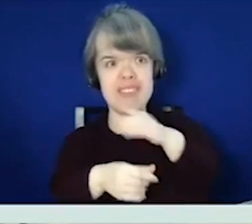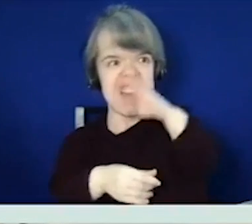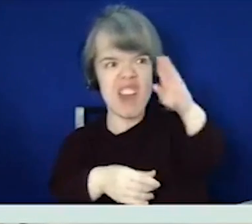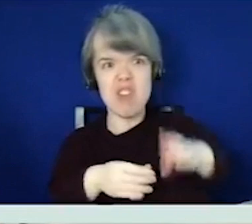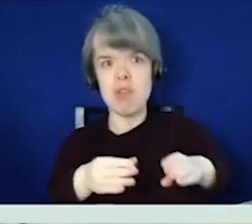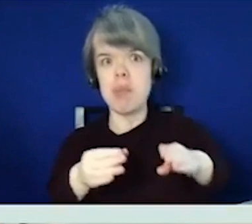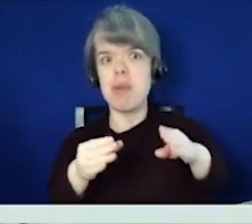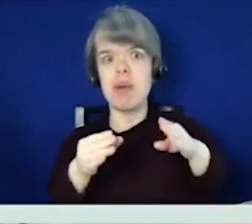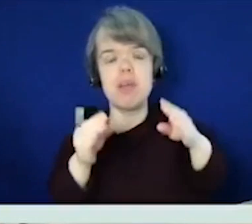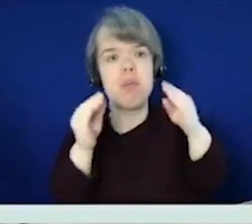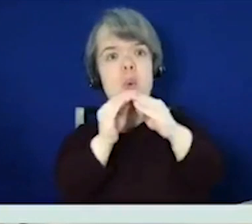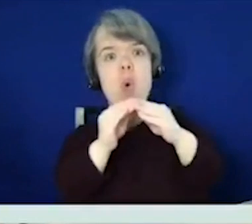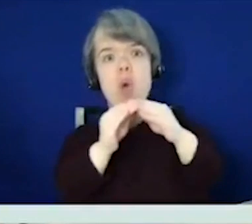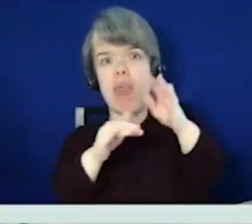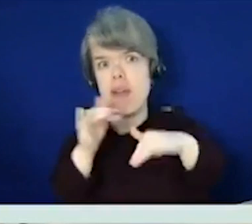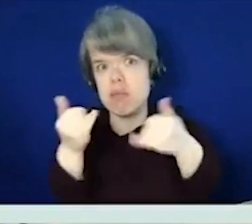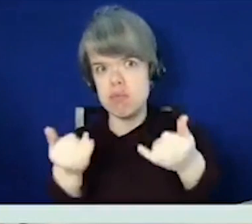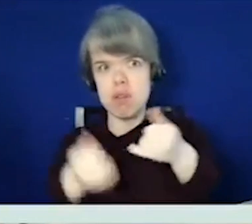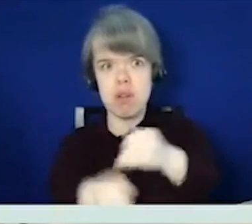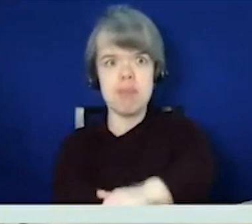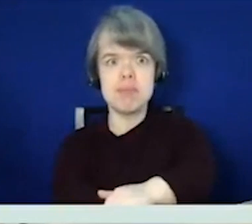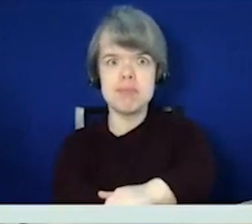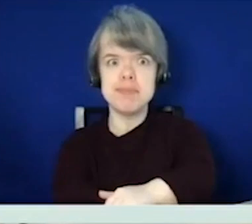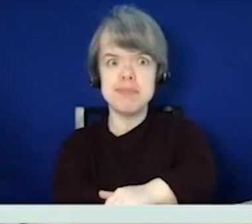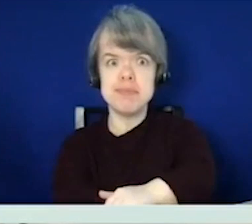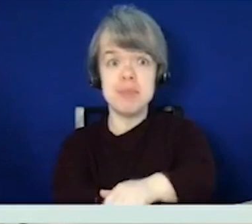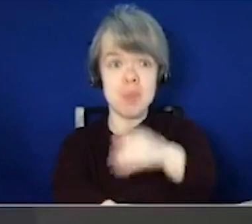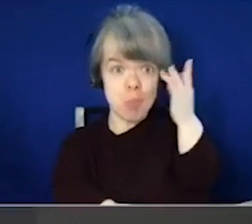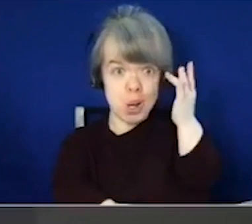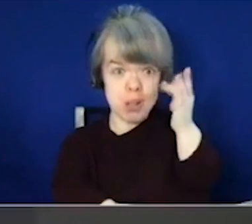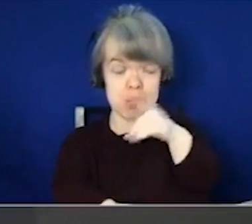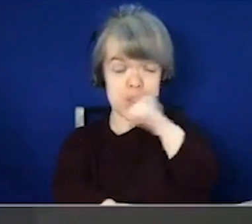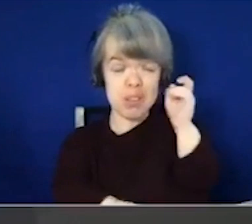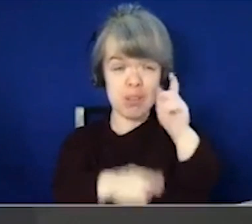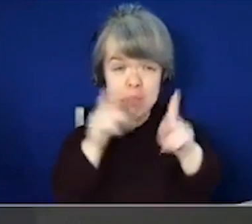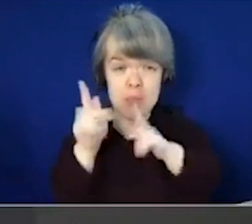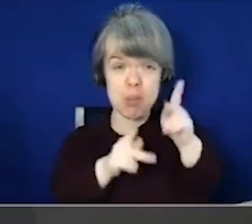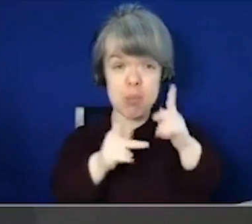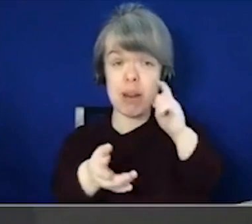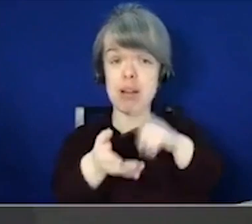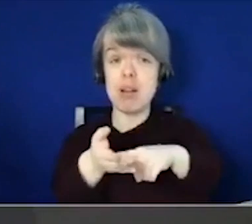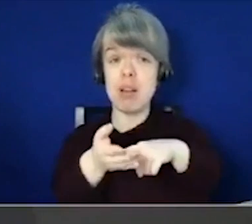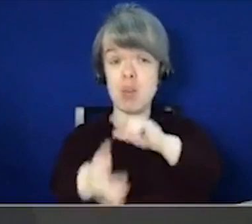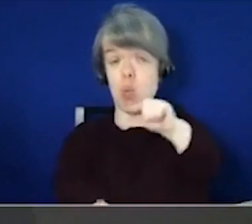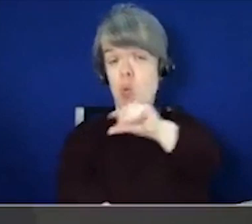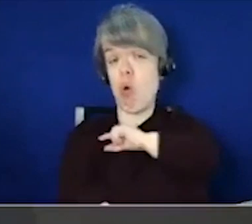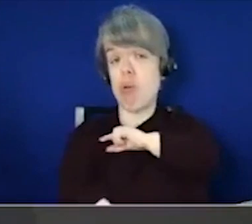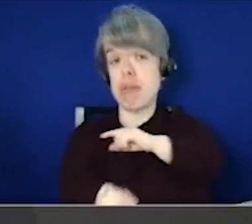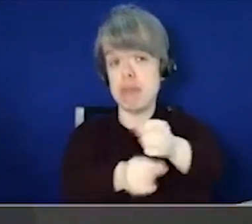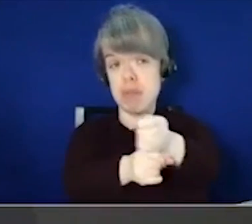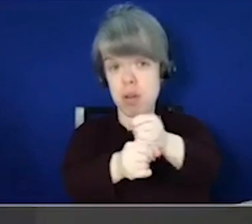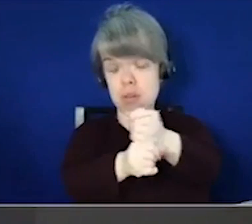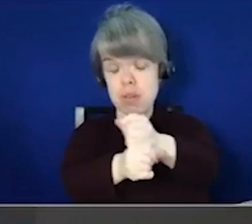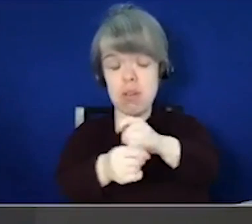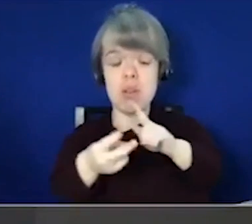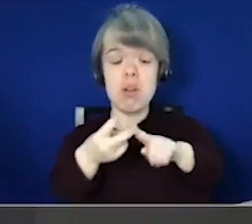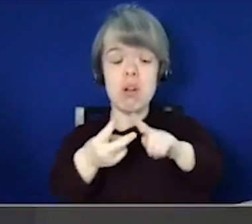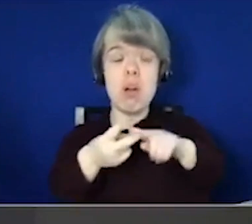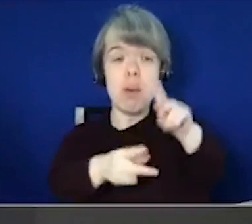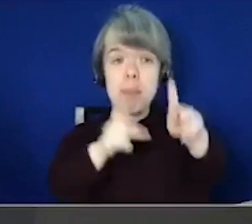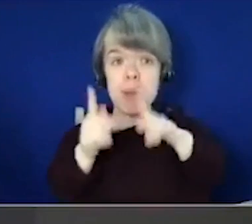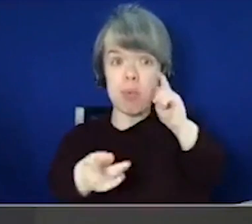news is, throughout the pandemic, and even as we sit today, the demand for Starbucks coffee by our customers